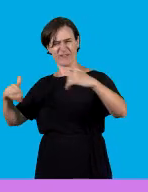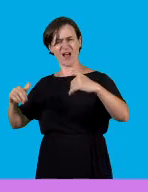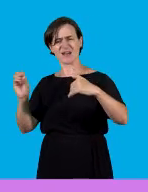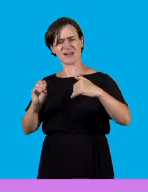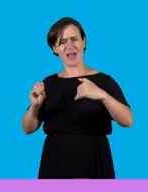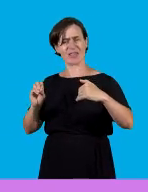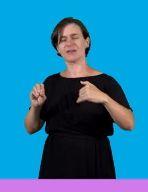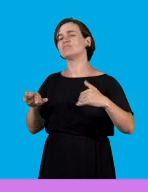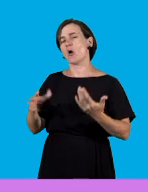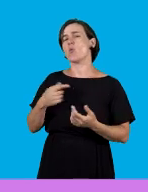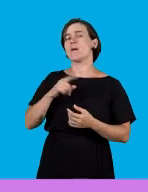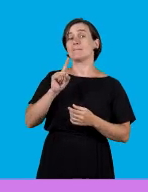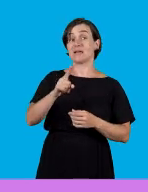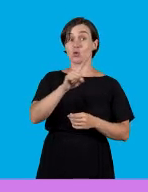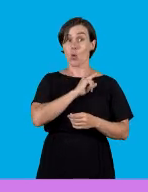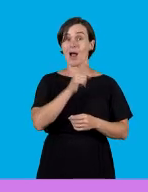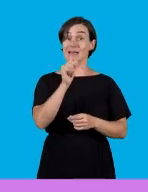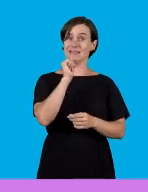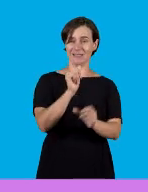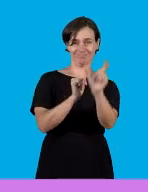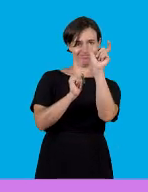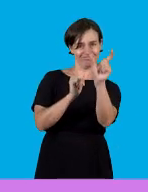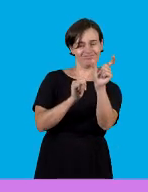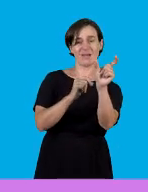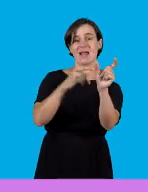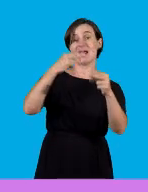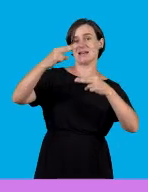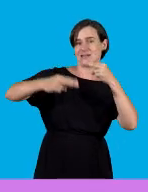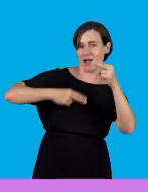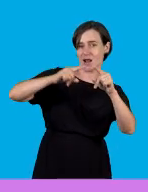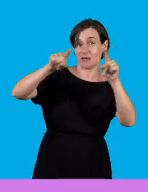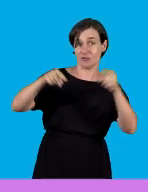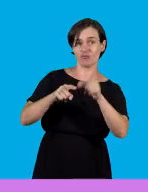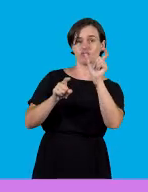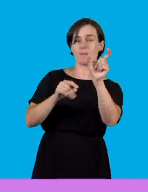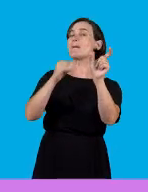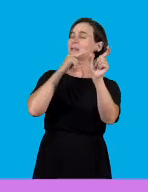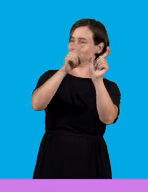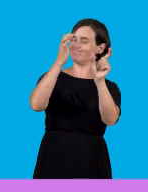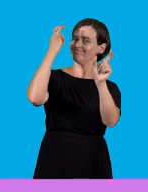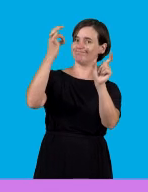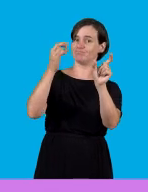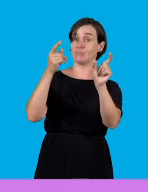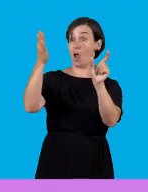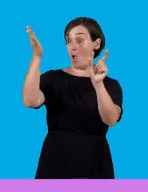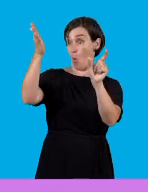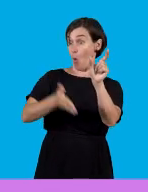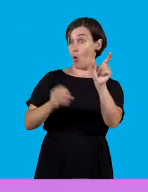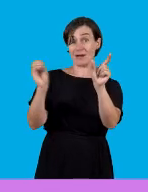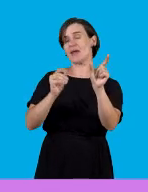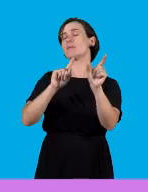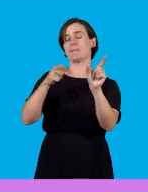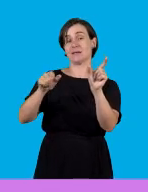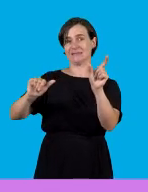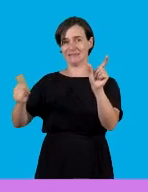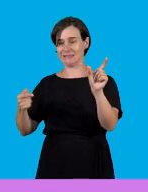it because we are given the room designation. So it means this is known to be the dining room and this is known to be the living room, whether or not does it have a